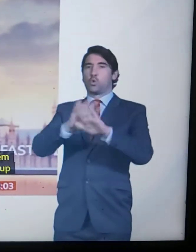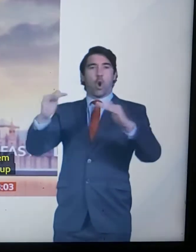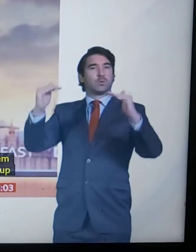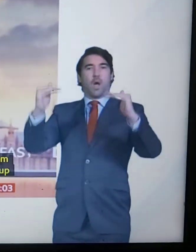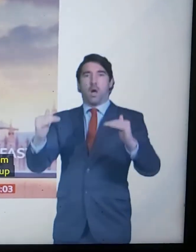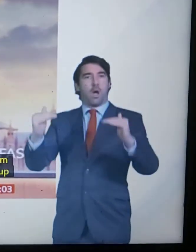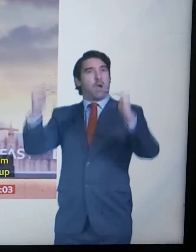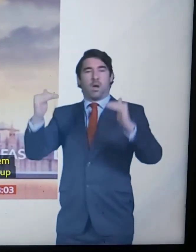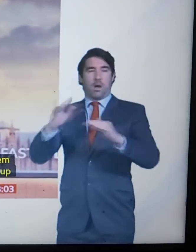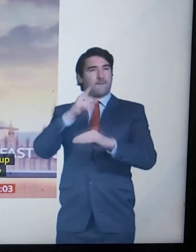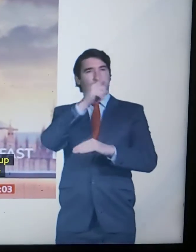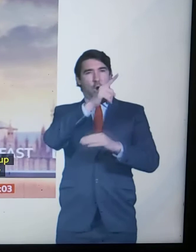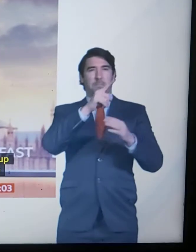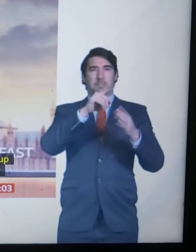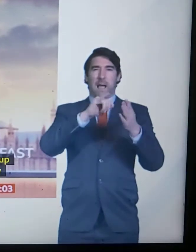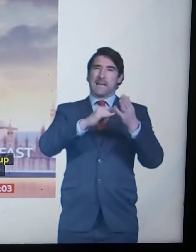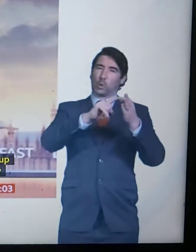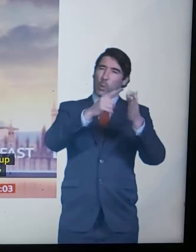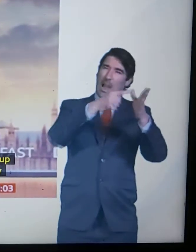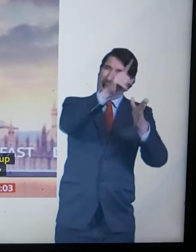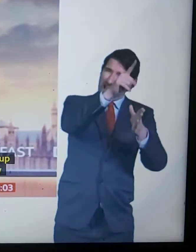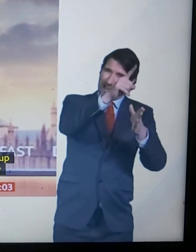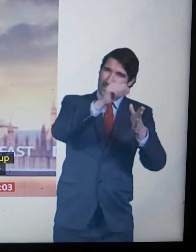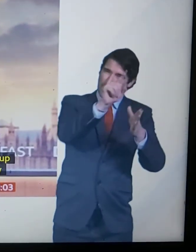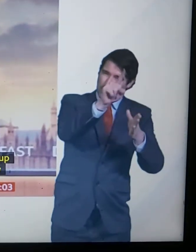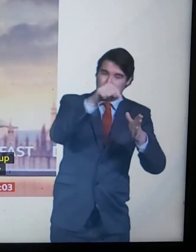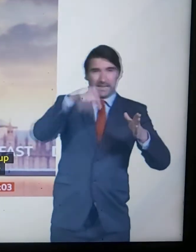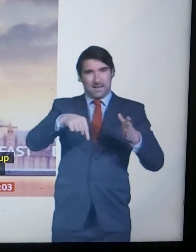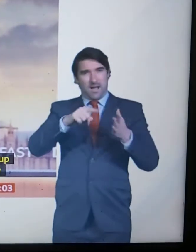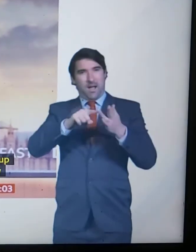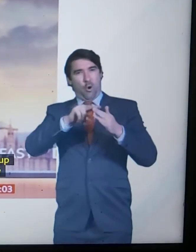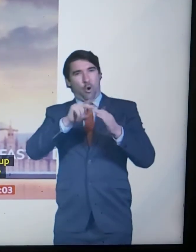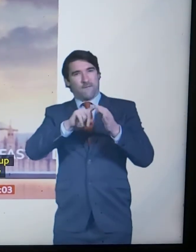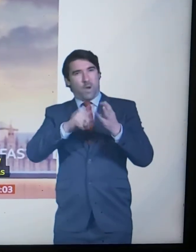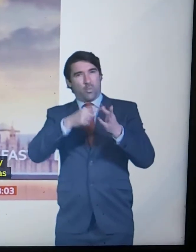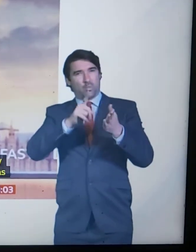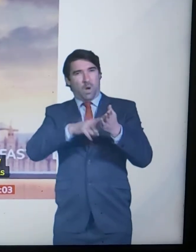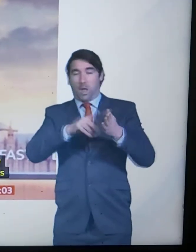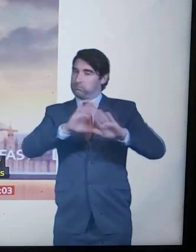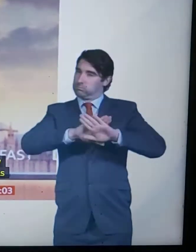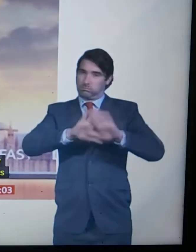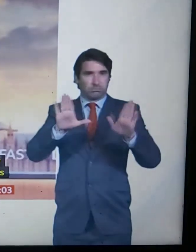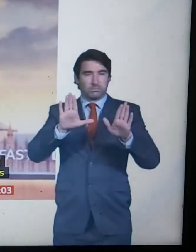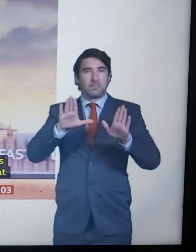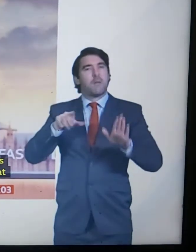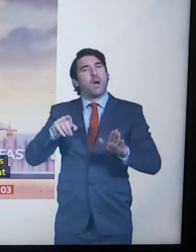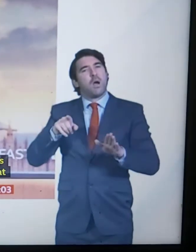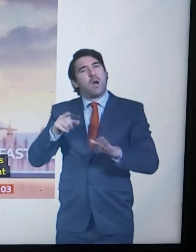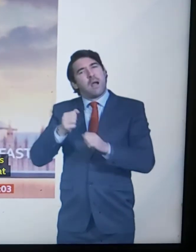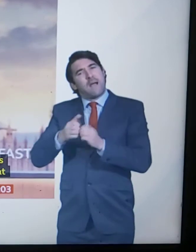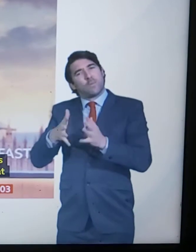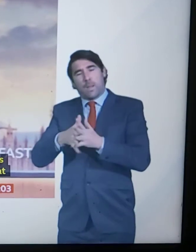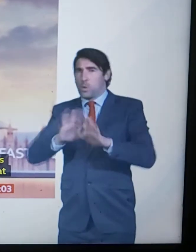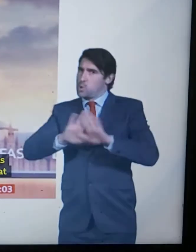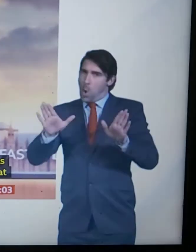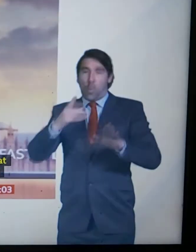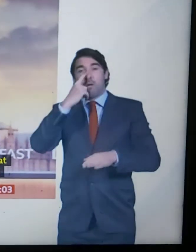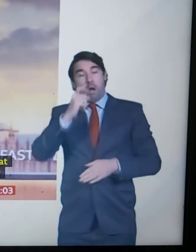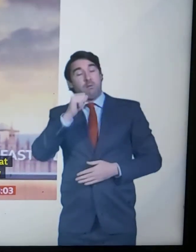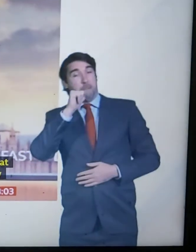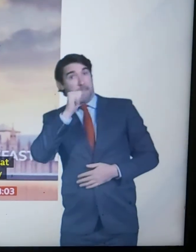will get a grade that is not reflective of the work they put in and they will be able to take advantage of robust